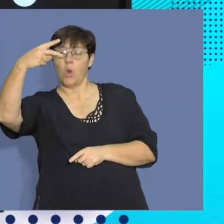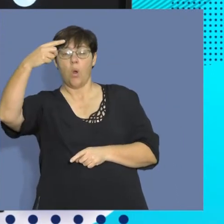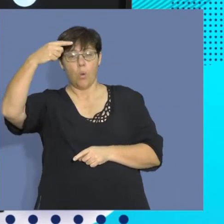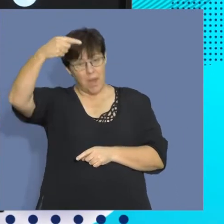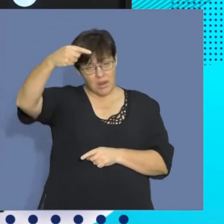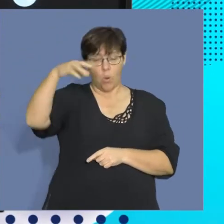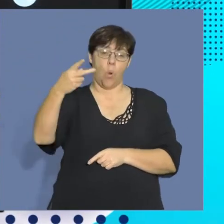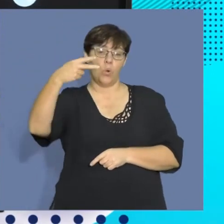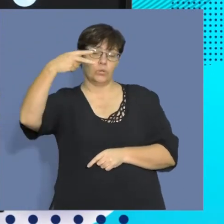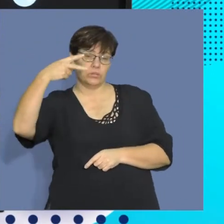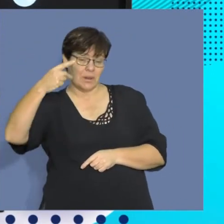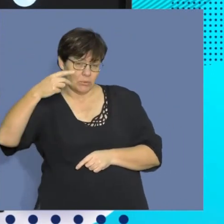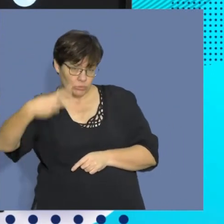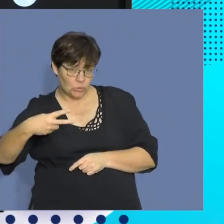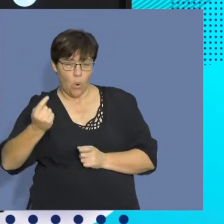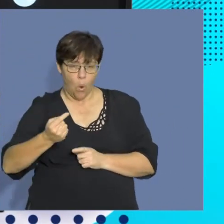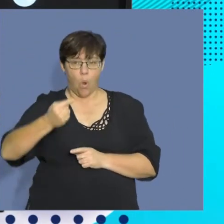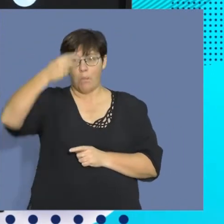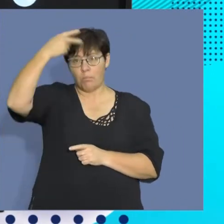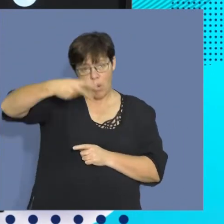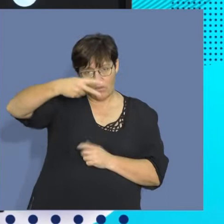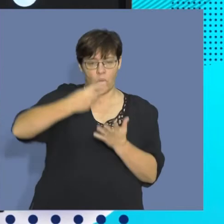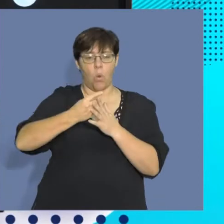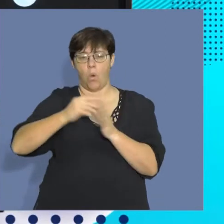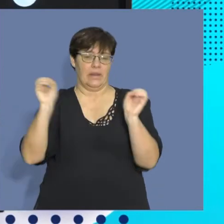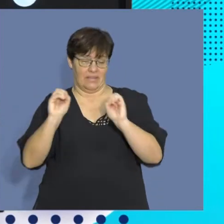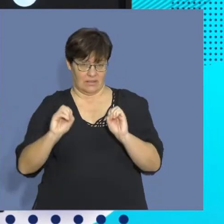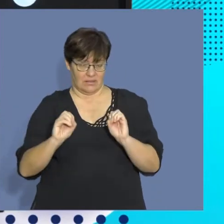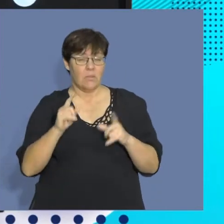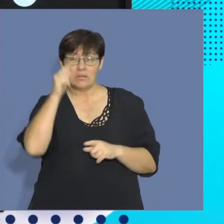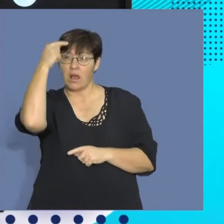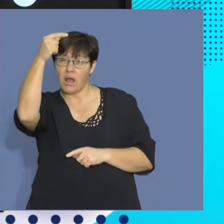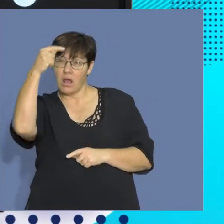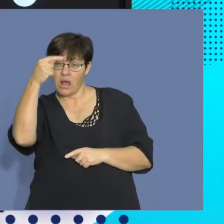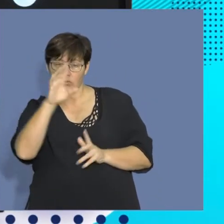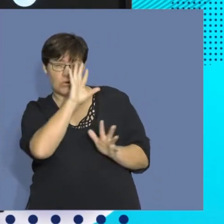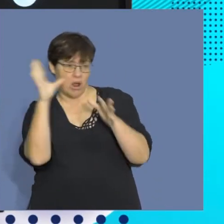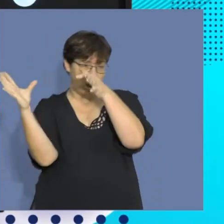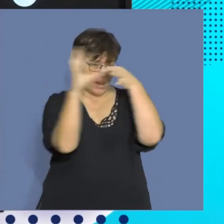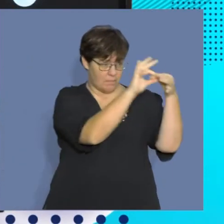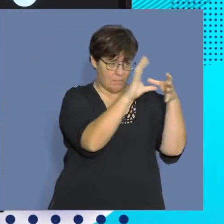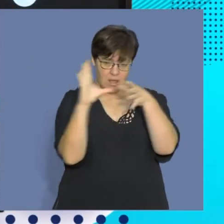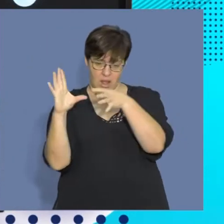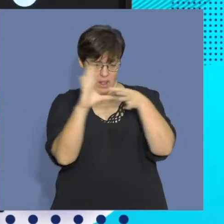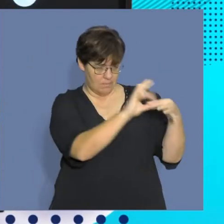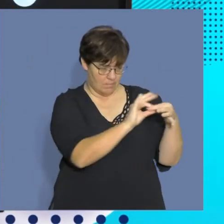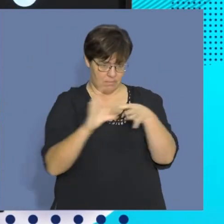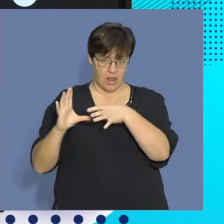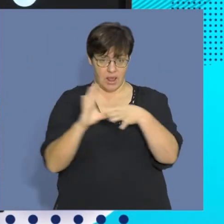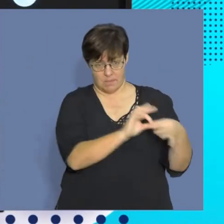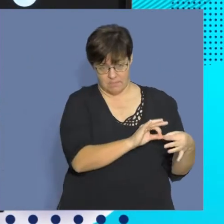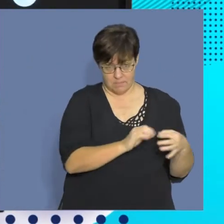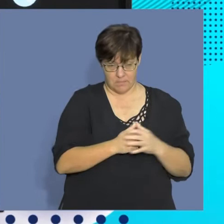through the question carefully and weigh out each term and see if that is relevant to the description that is given in column